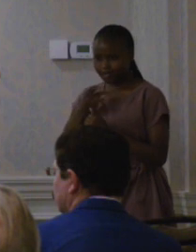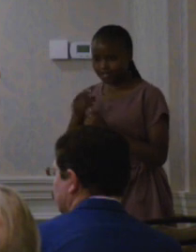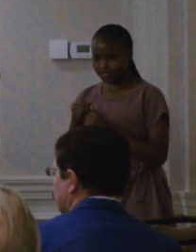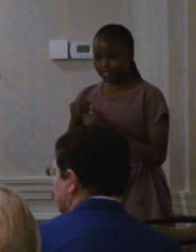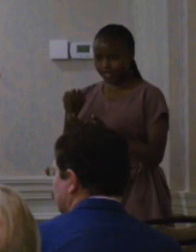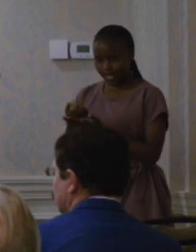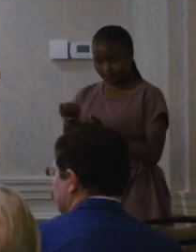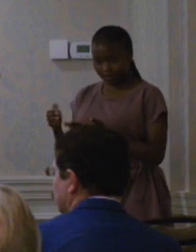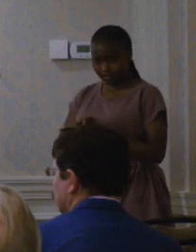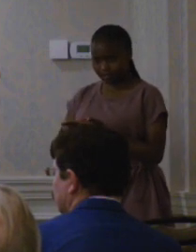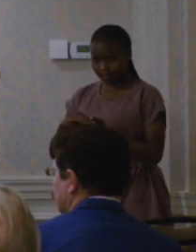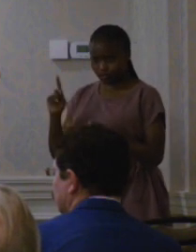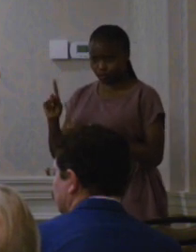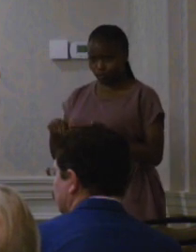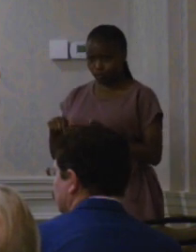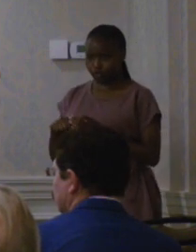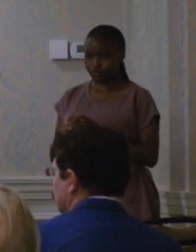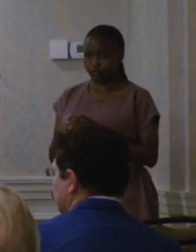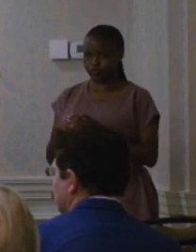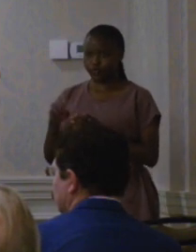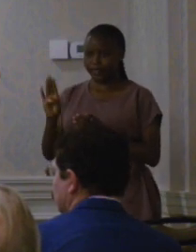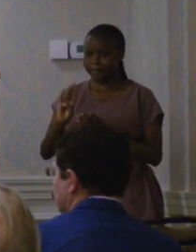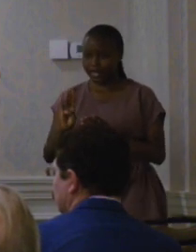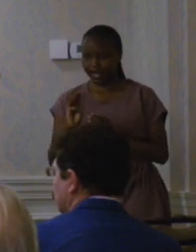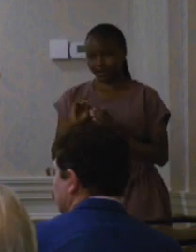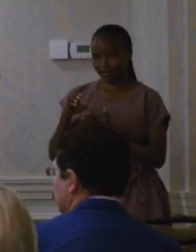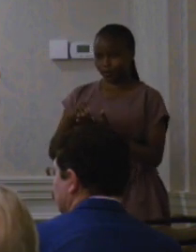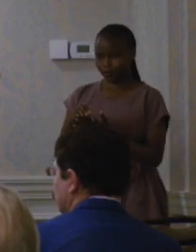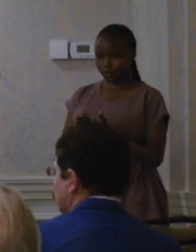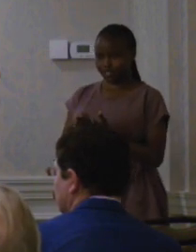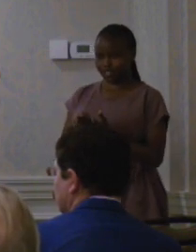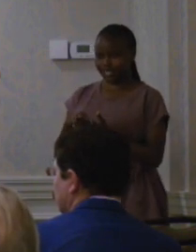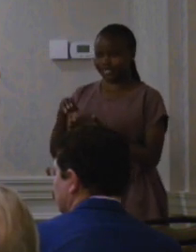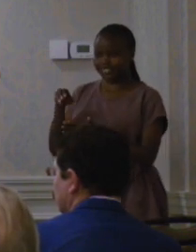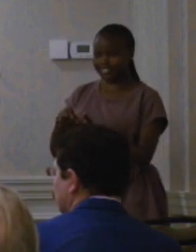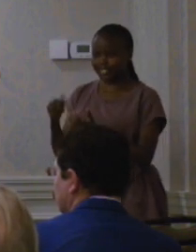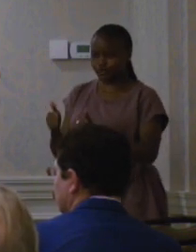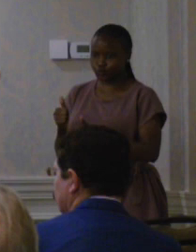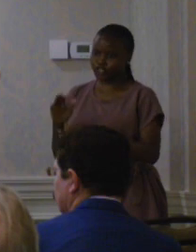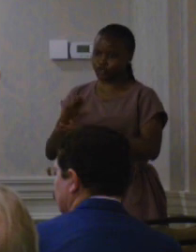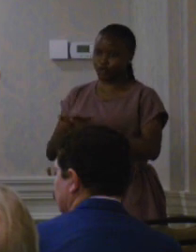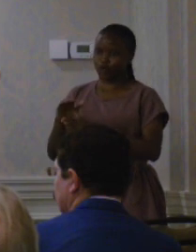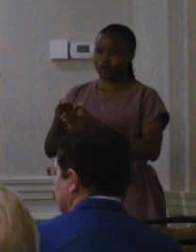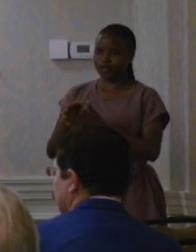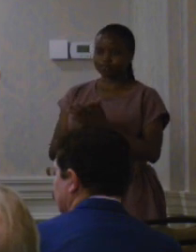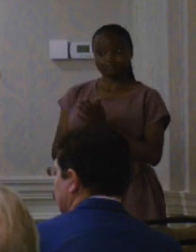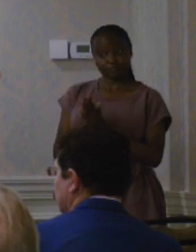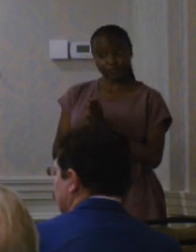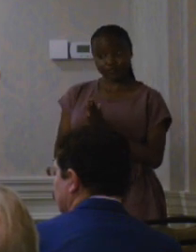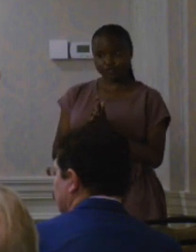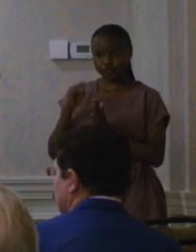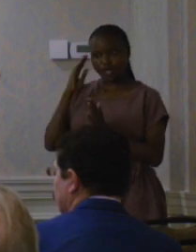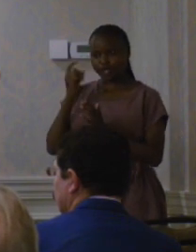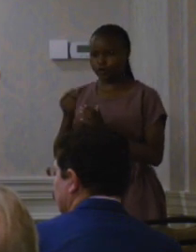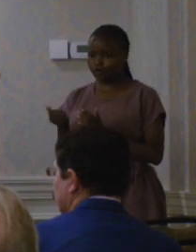evidence base is for the blend-on component and what the state of the evidence is on motivation. I know of a few